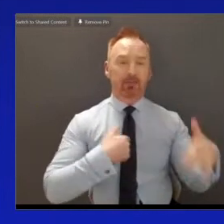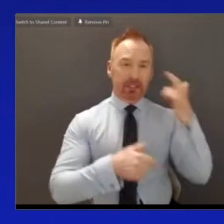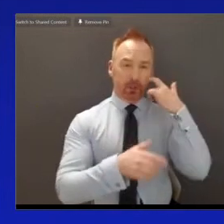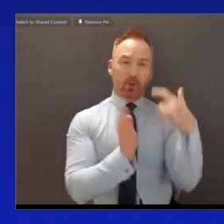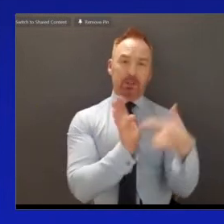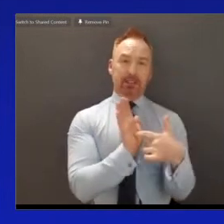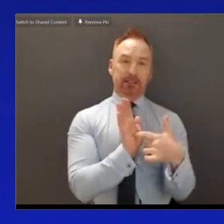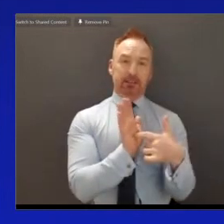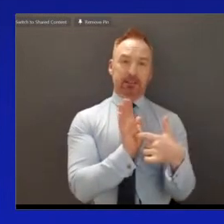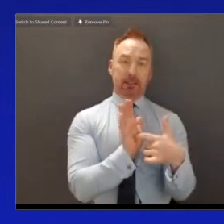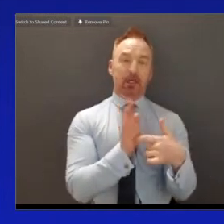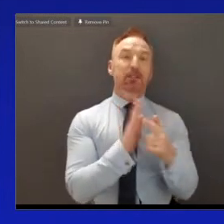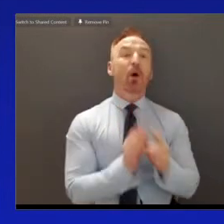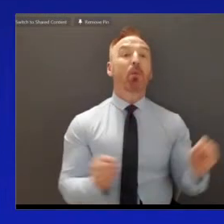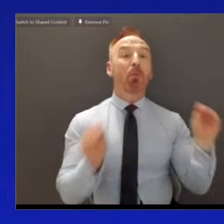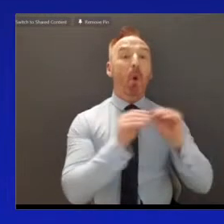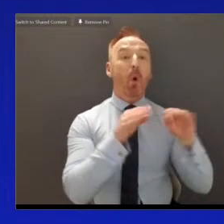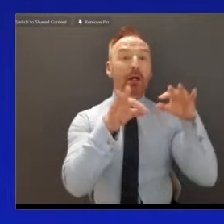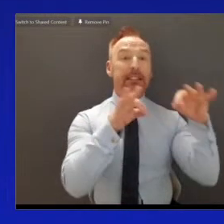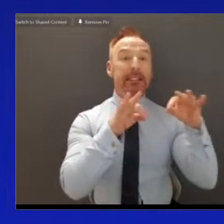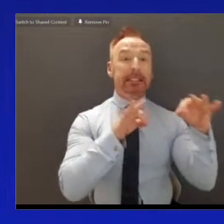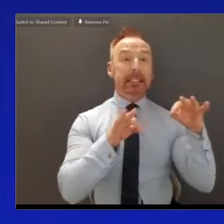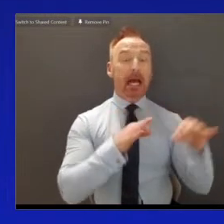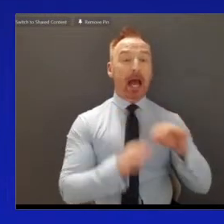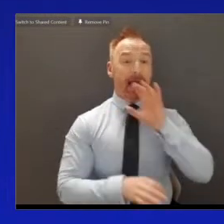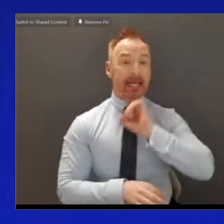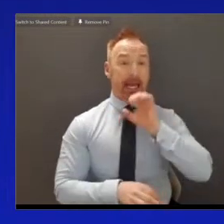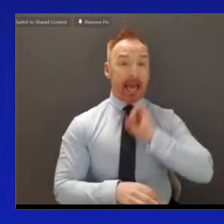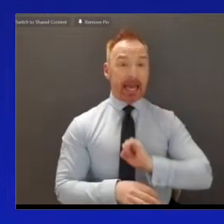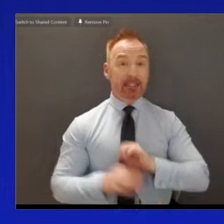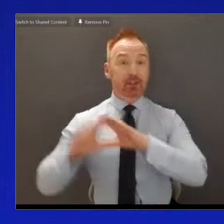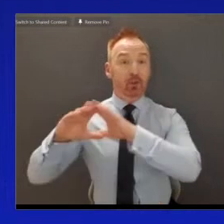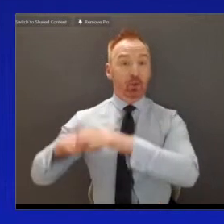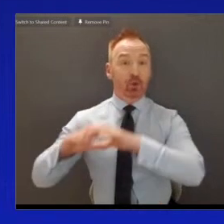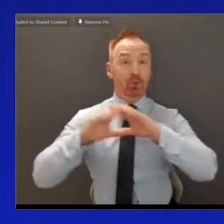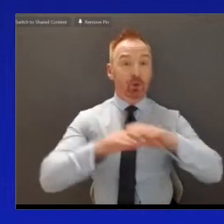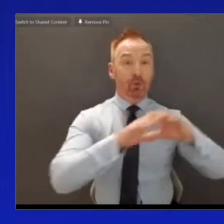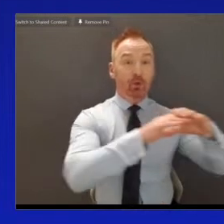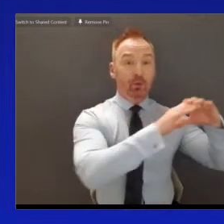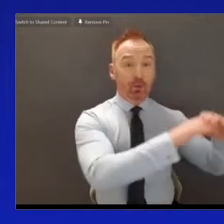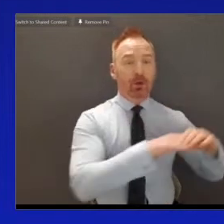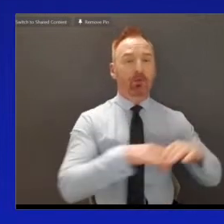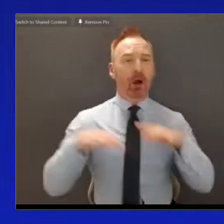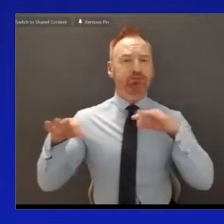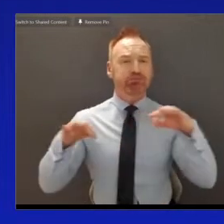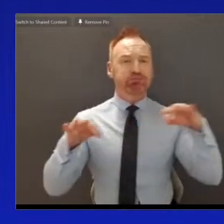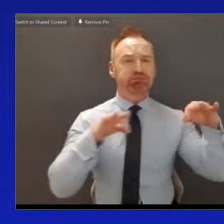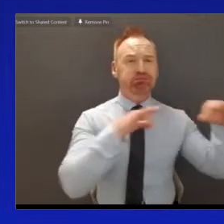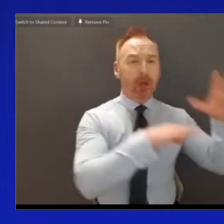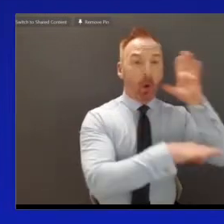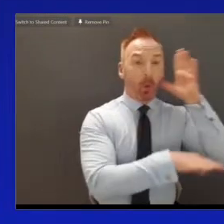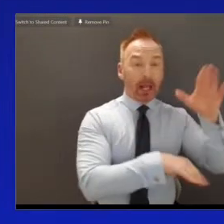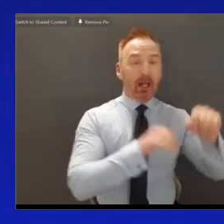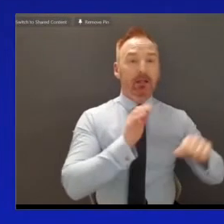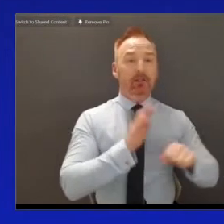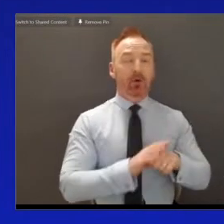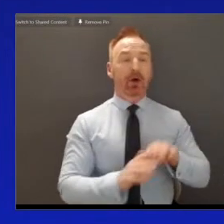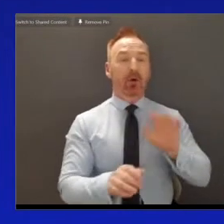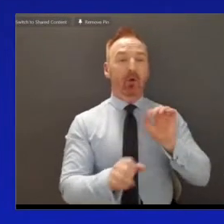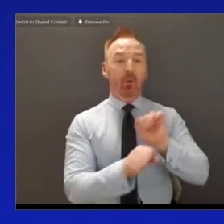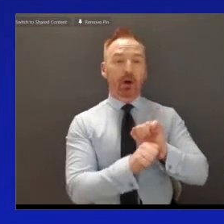more details about how we proceed through the age groups will be coming as again we work with the province and